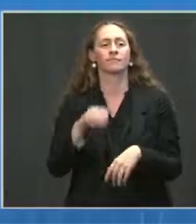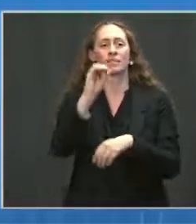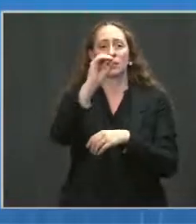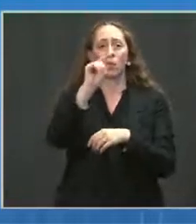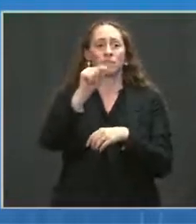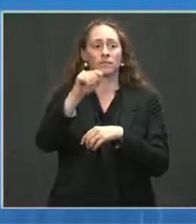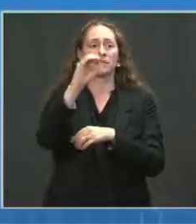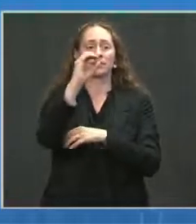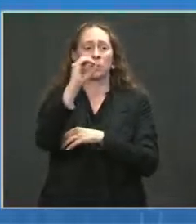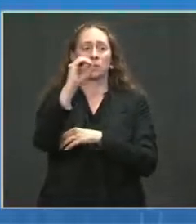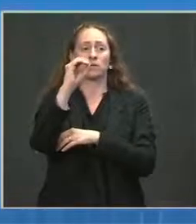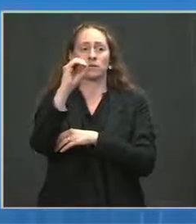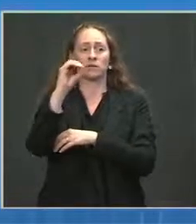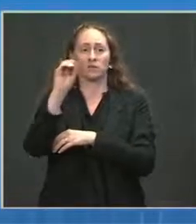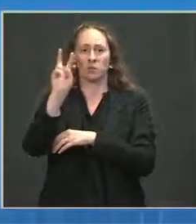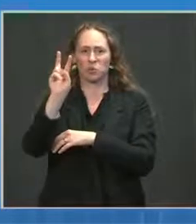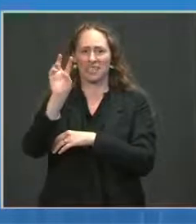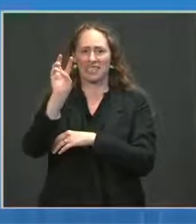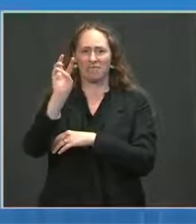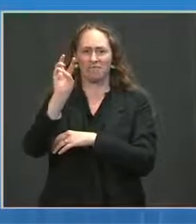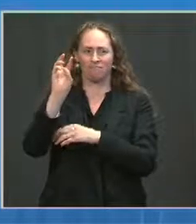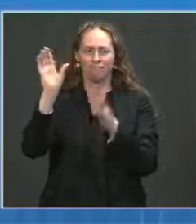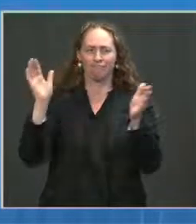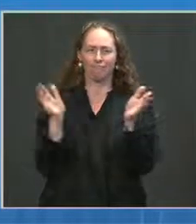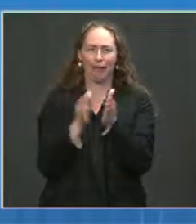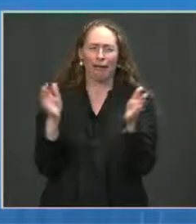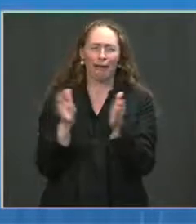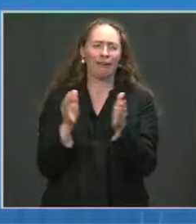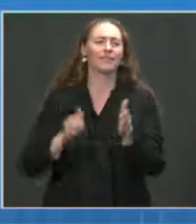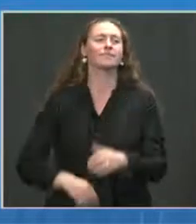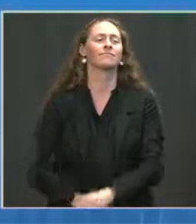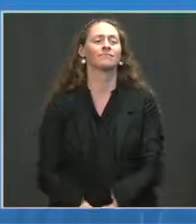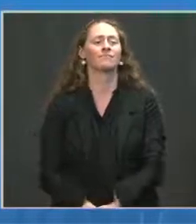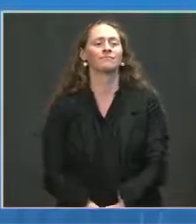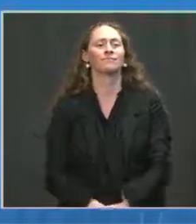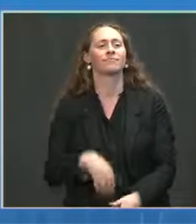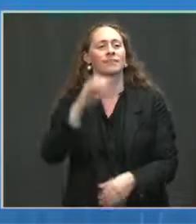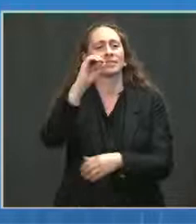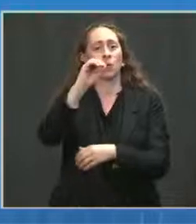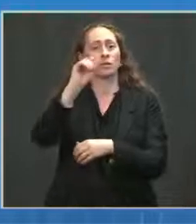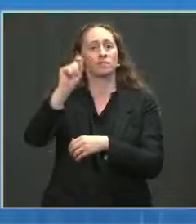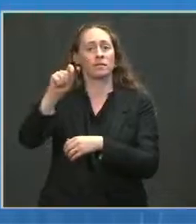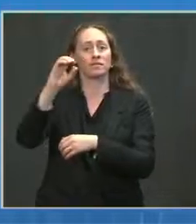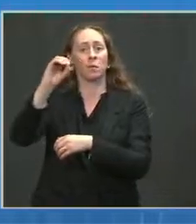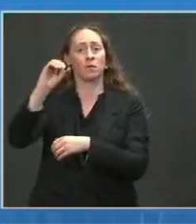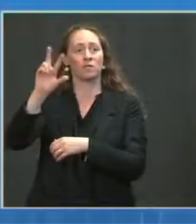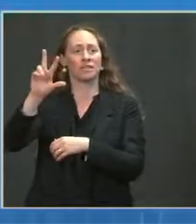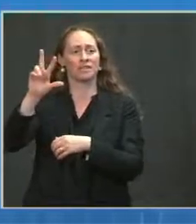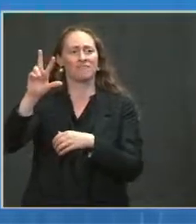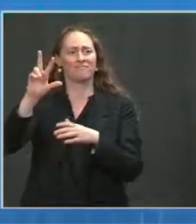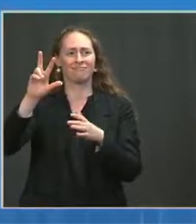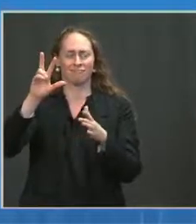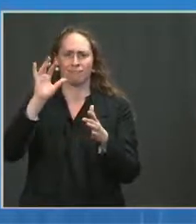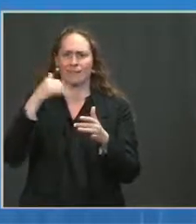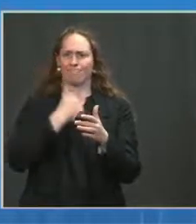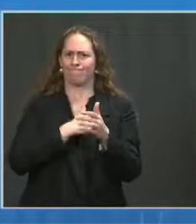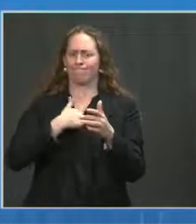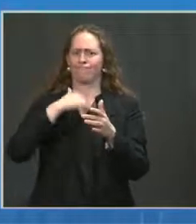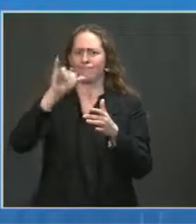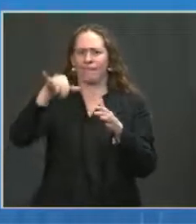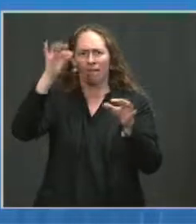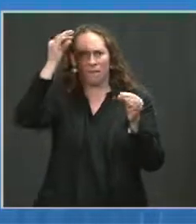to 0.03. So I'm sorry that was left out. The bottom line is they are rare and